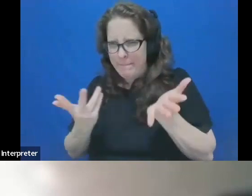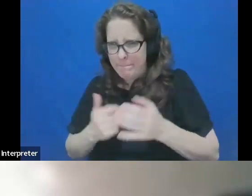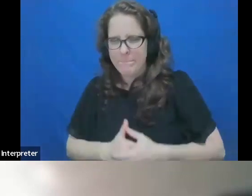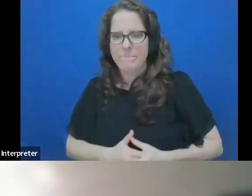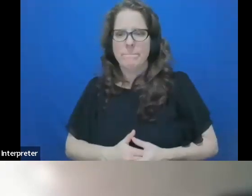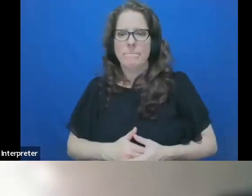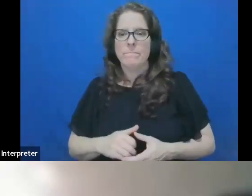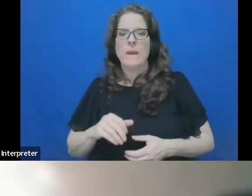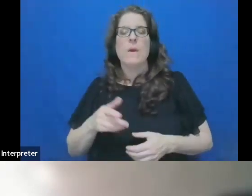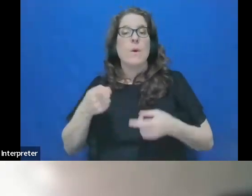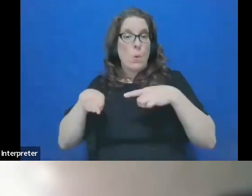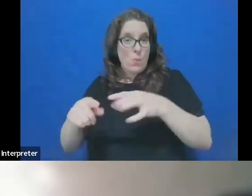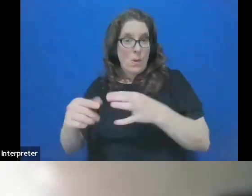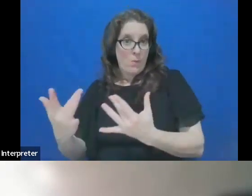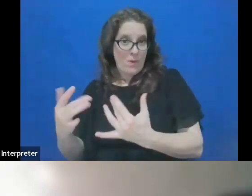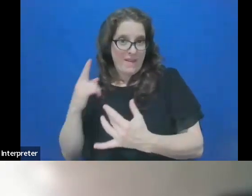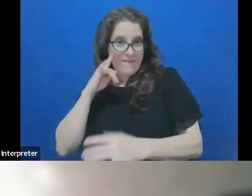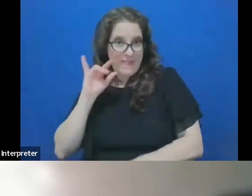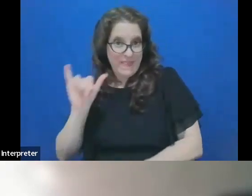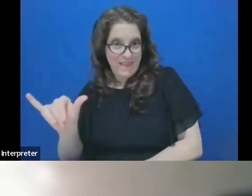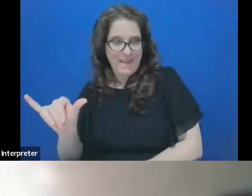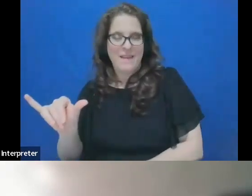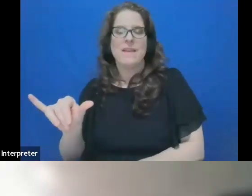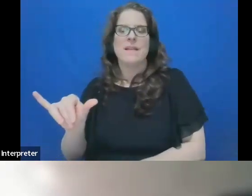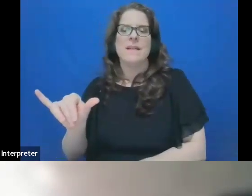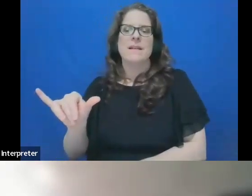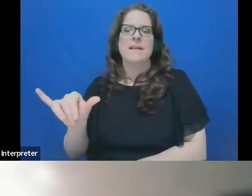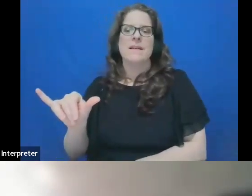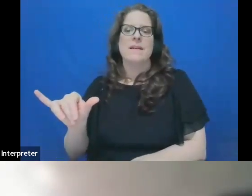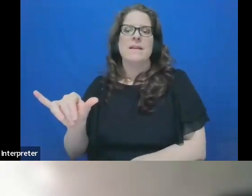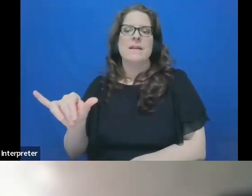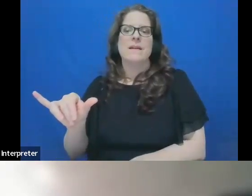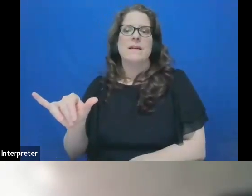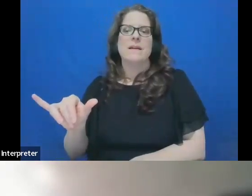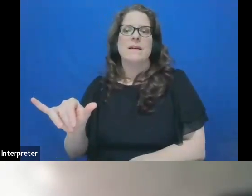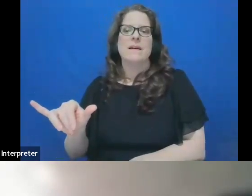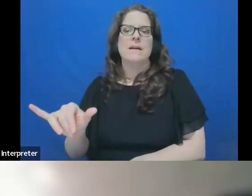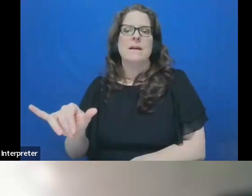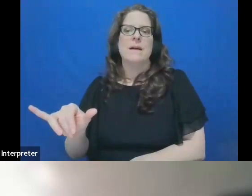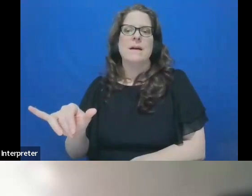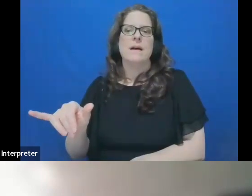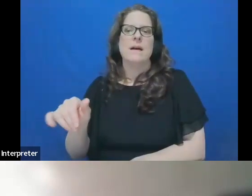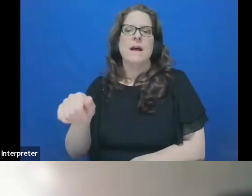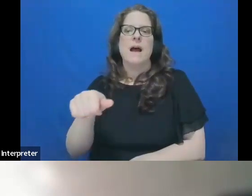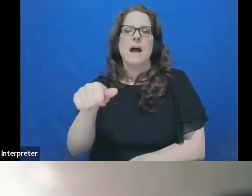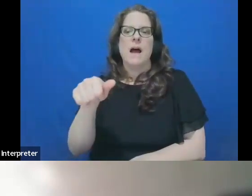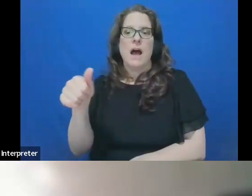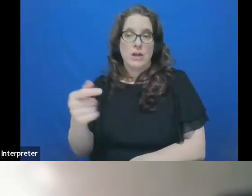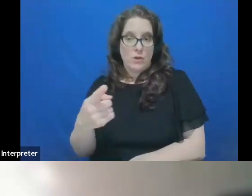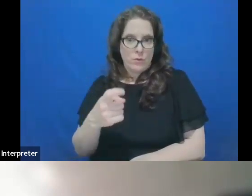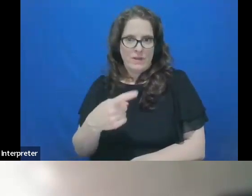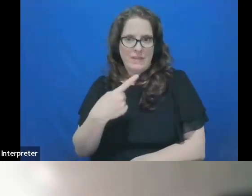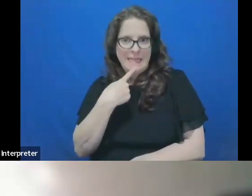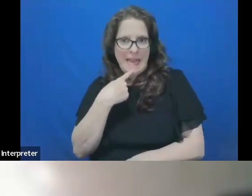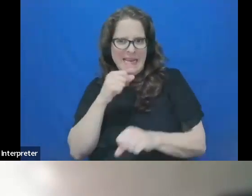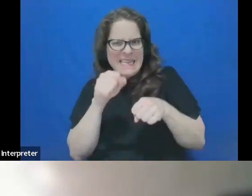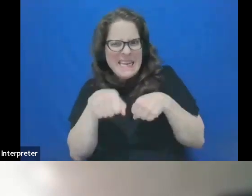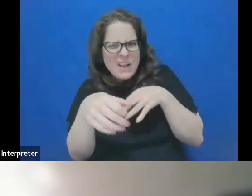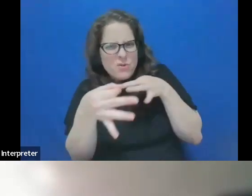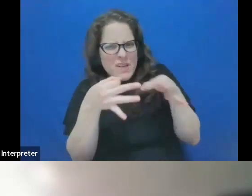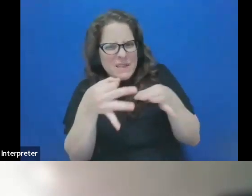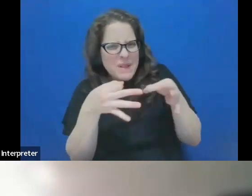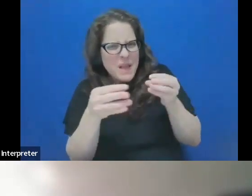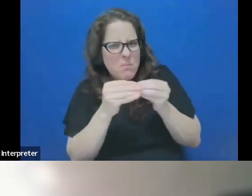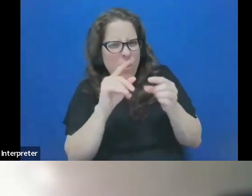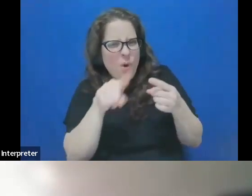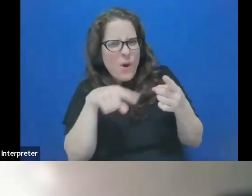All right, when we're waiting for Steve to explain that a little bit more, can you take a bit more about pitfalls